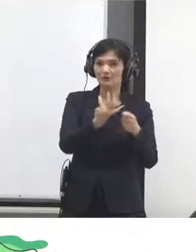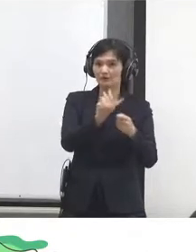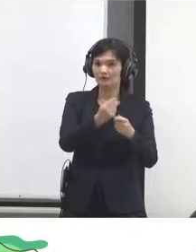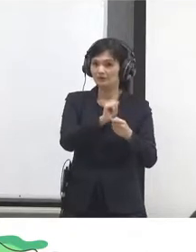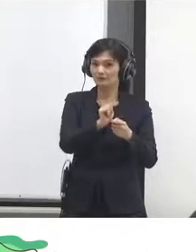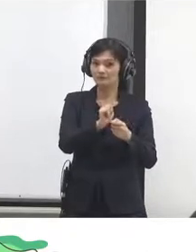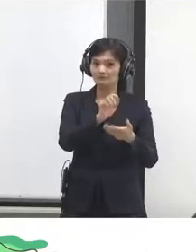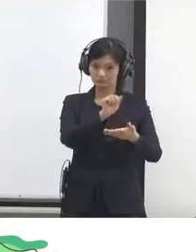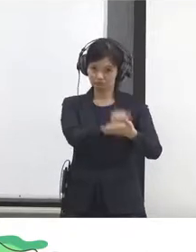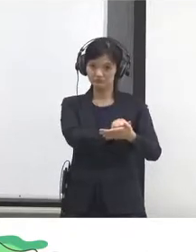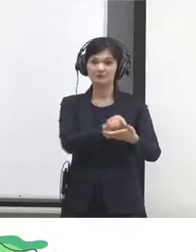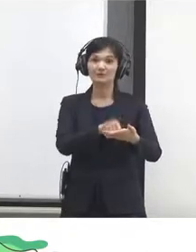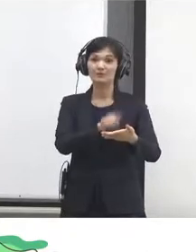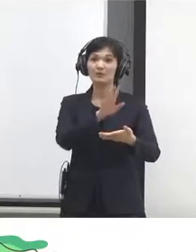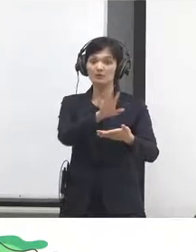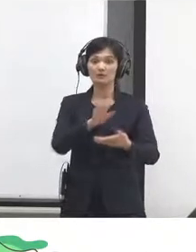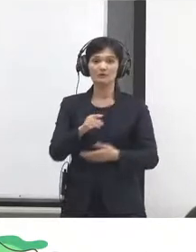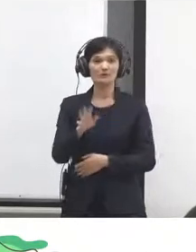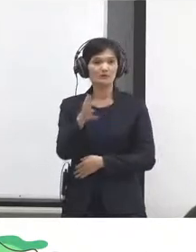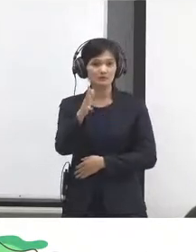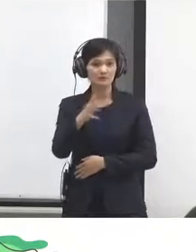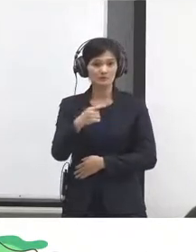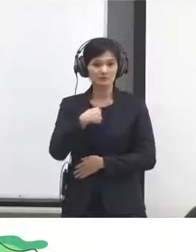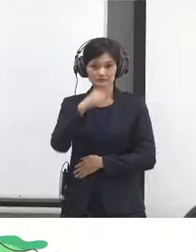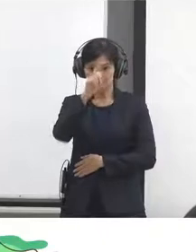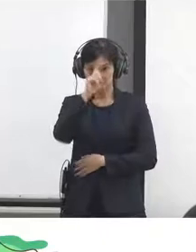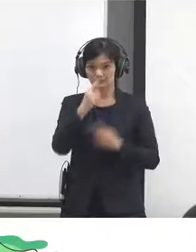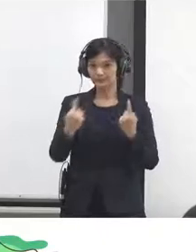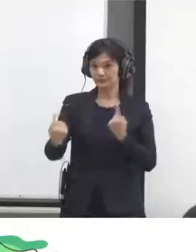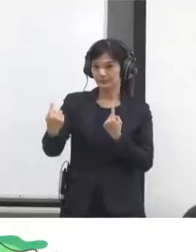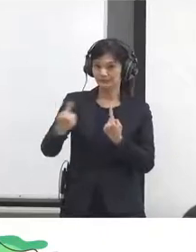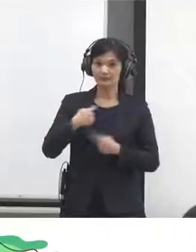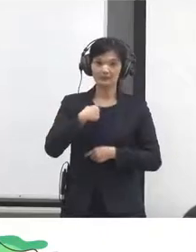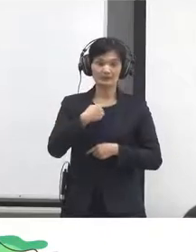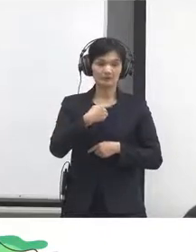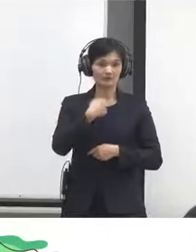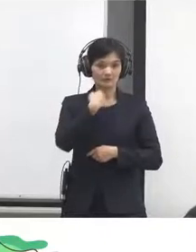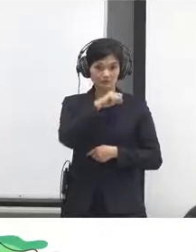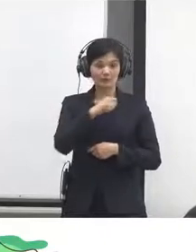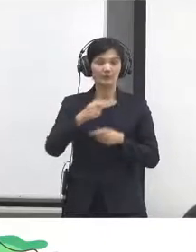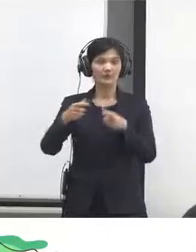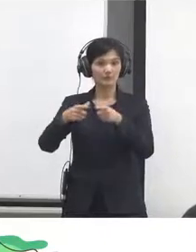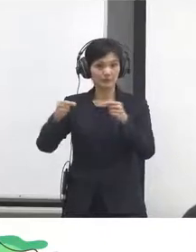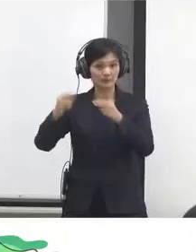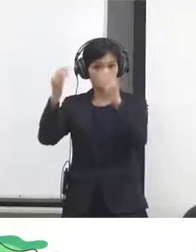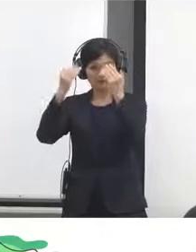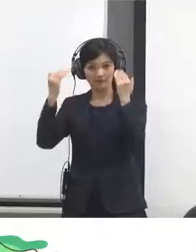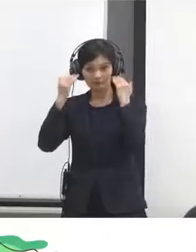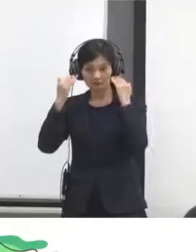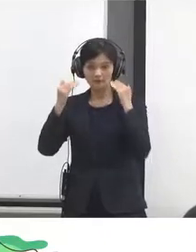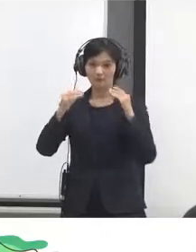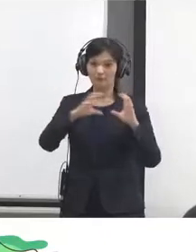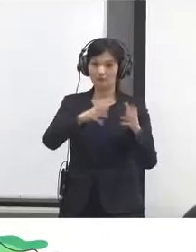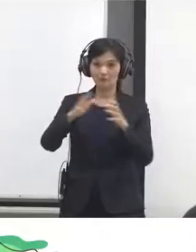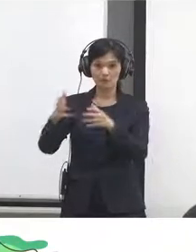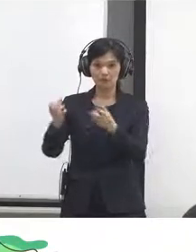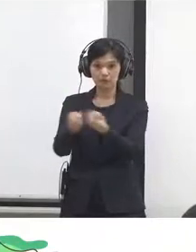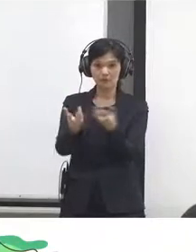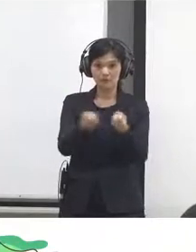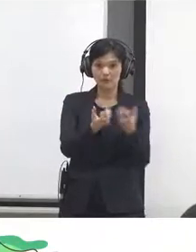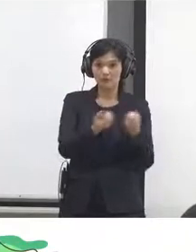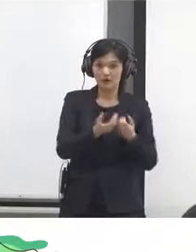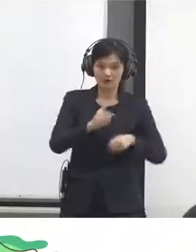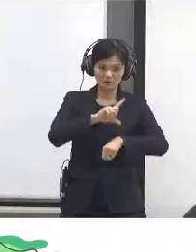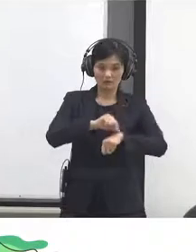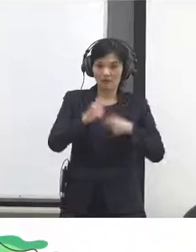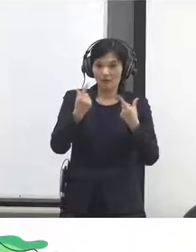have happened in Korea, Taiwan, and Japan. For example, like abortion. Taiwan has earlier,